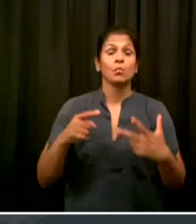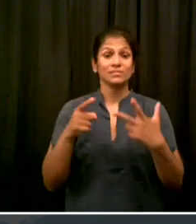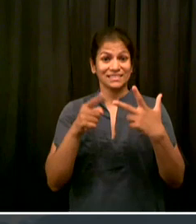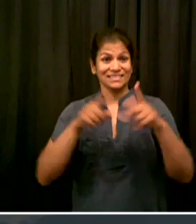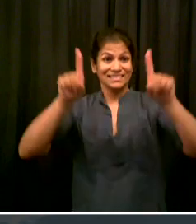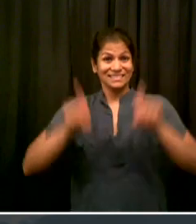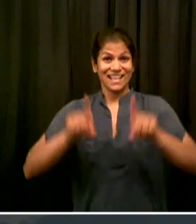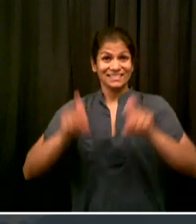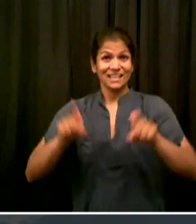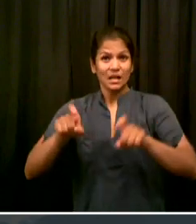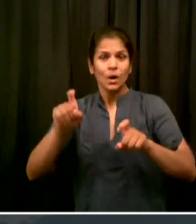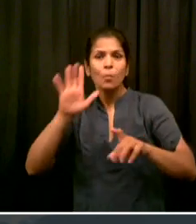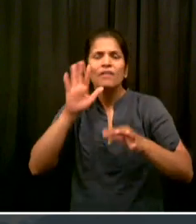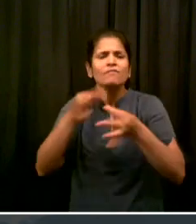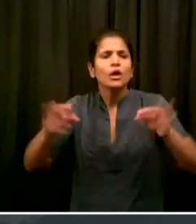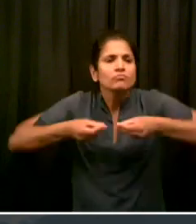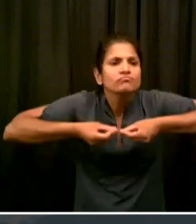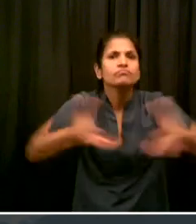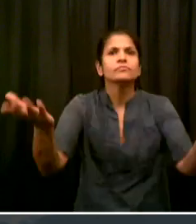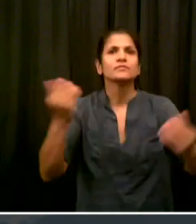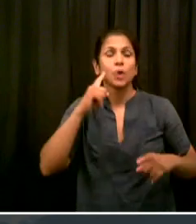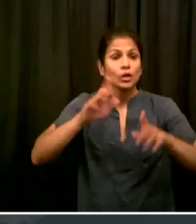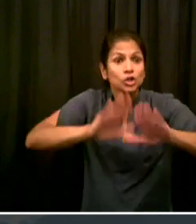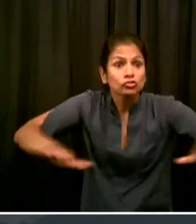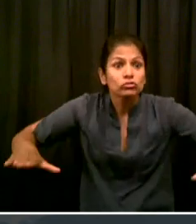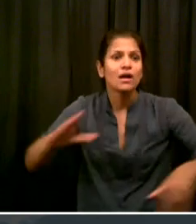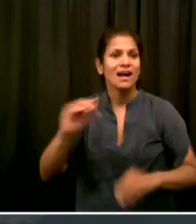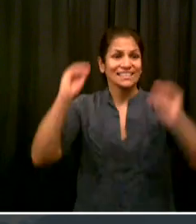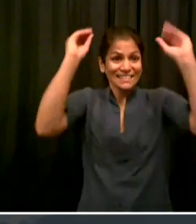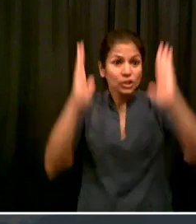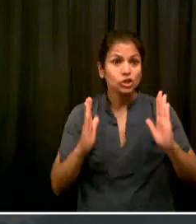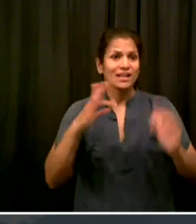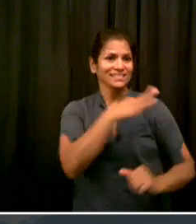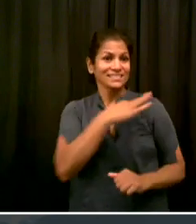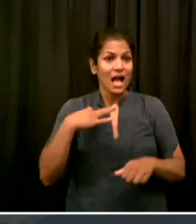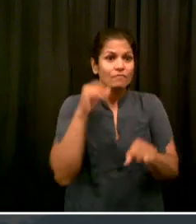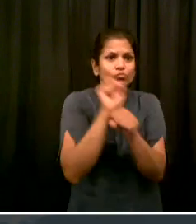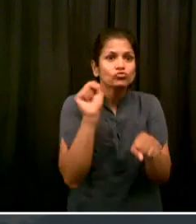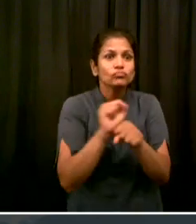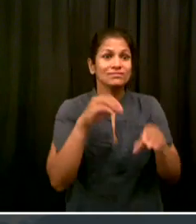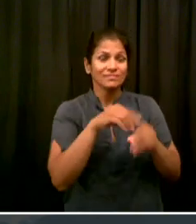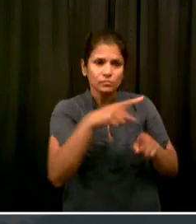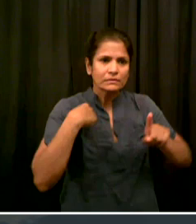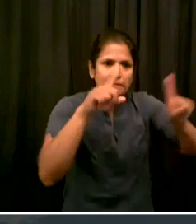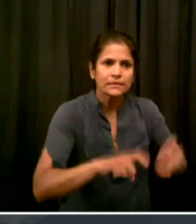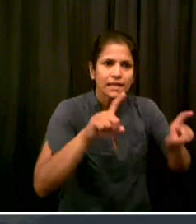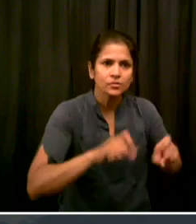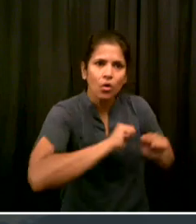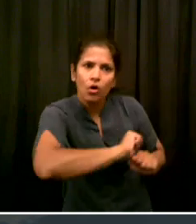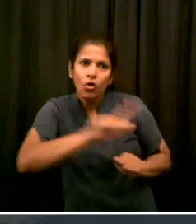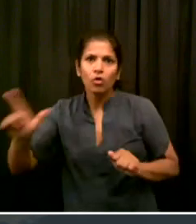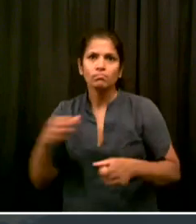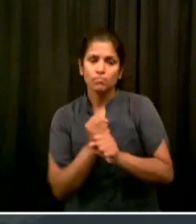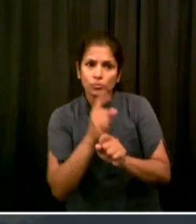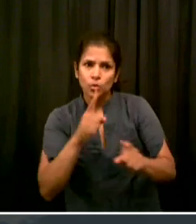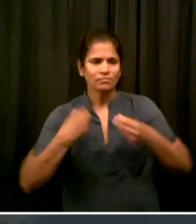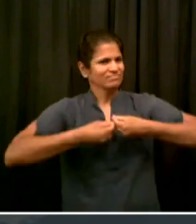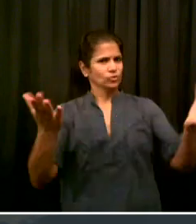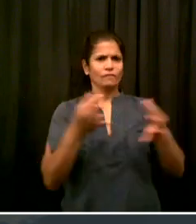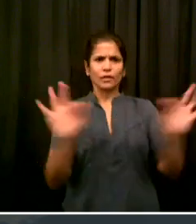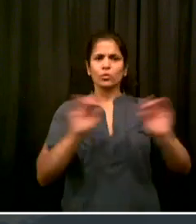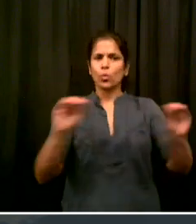being available and encouraged for all surpasses most nations in Europe. We have a